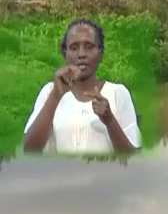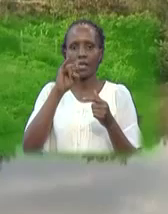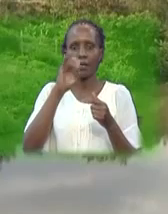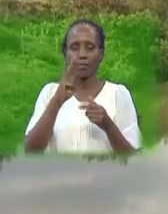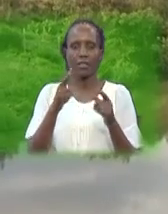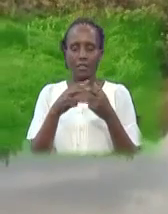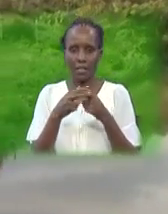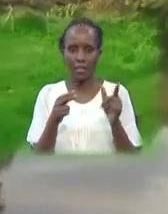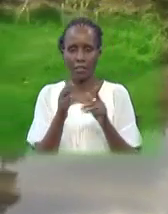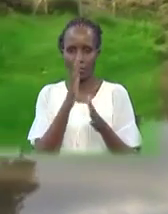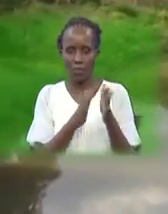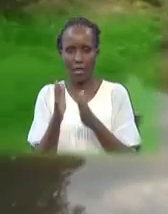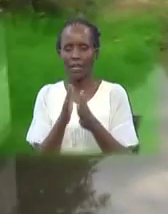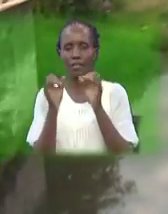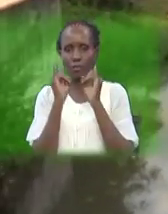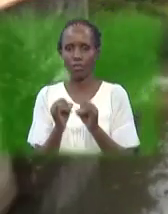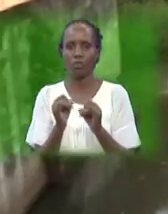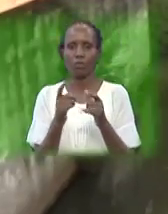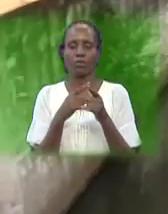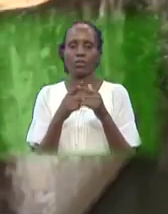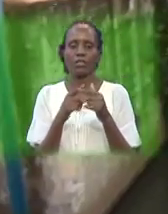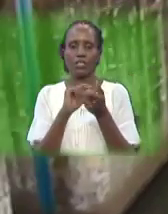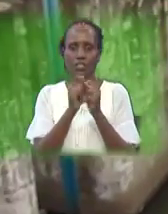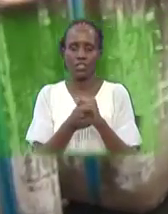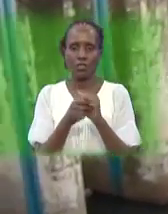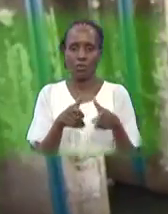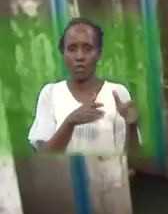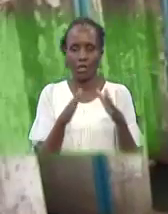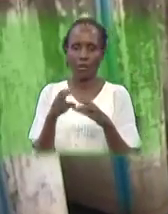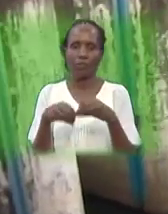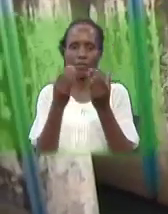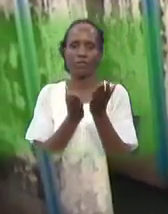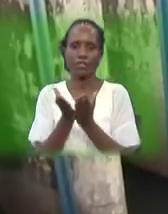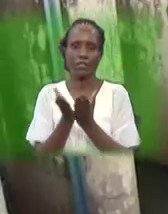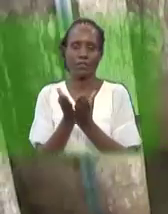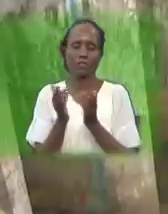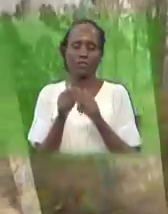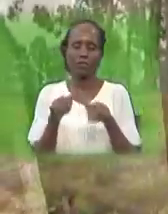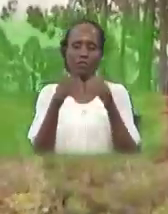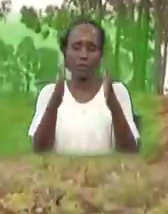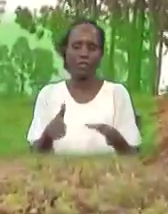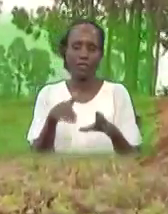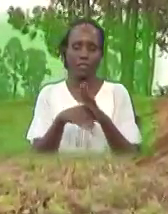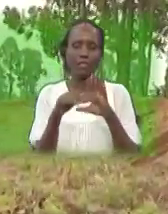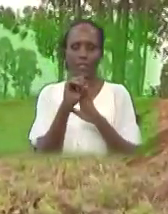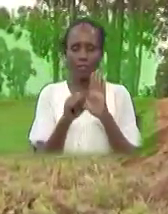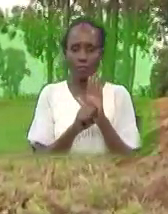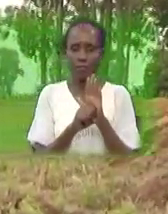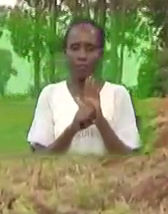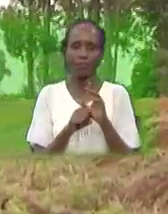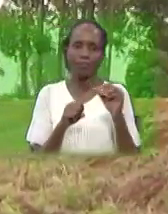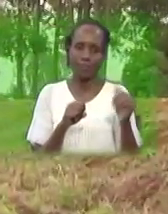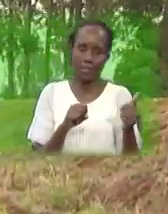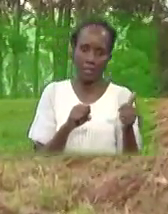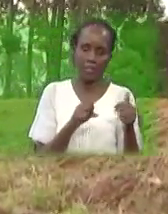a restructuring process with a view of changing its mode of service delivery to the farmers in the schemes. Some of the